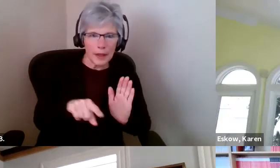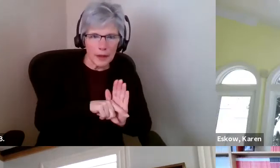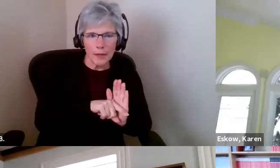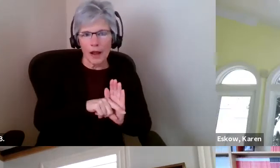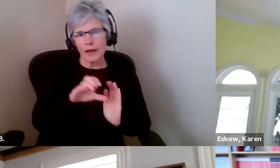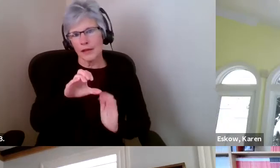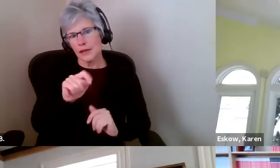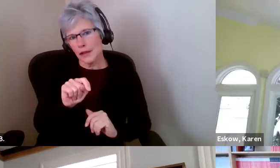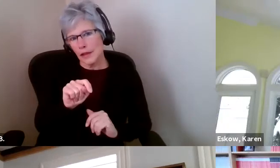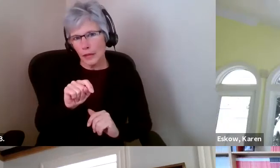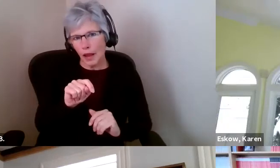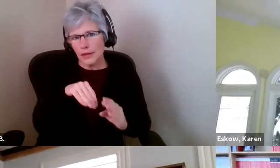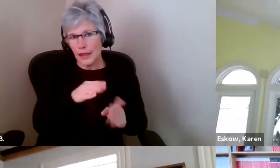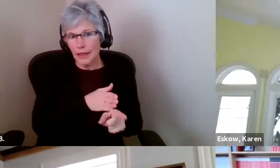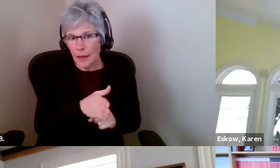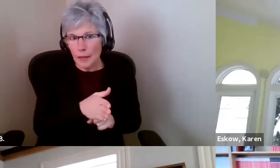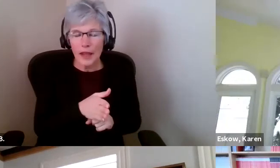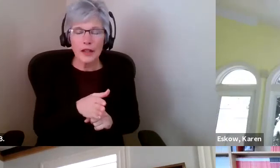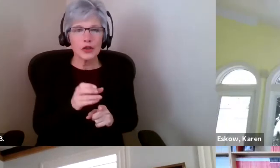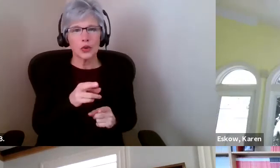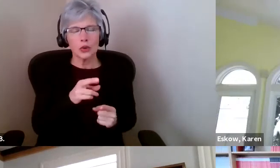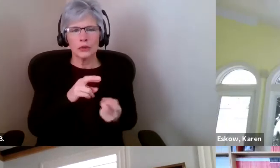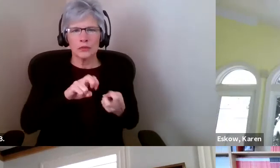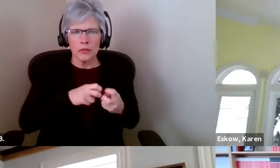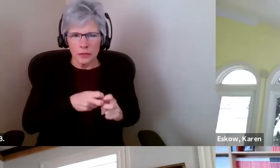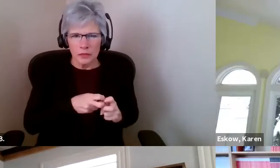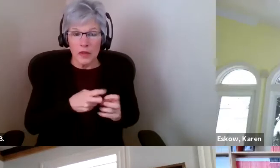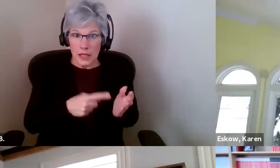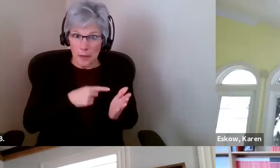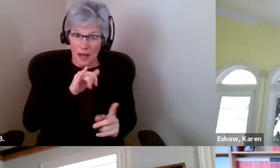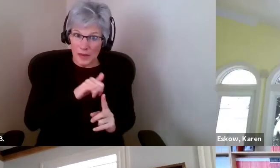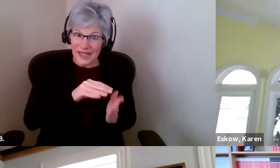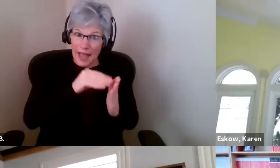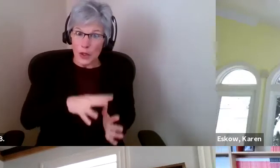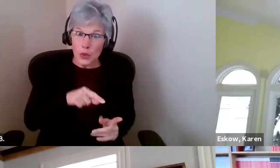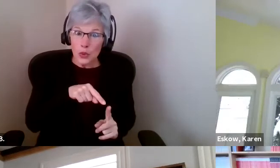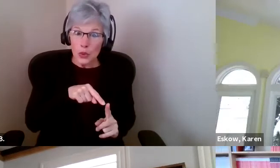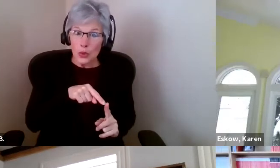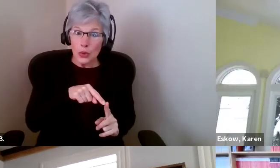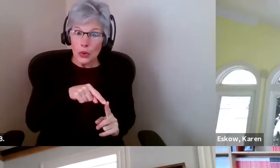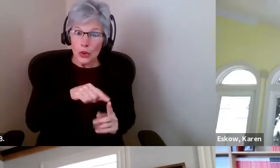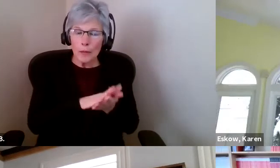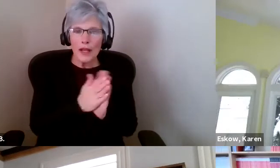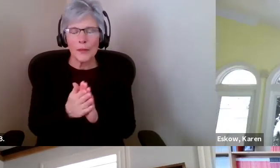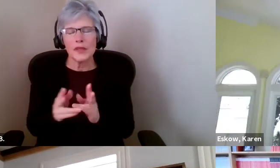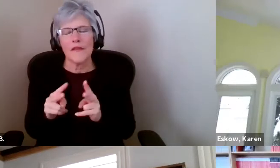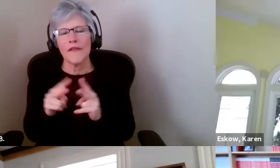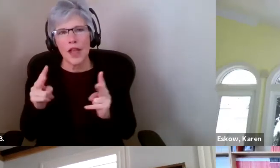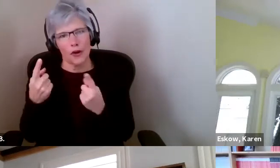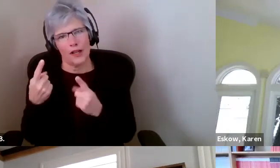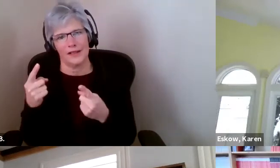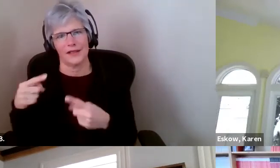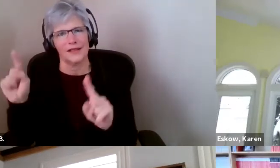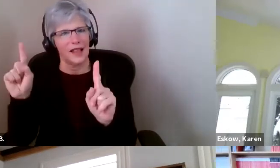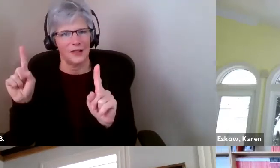in the major, sometimes they turn out to be very successful individuals, very successful